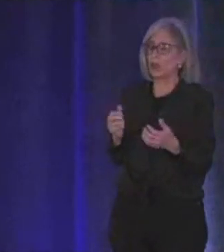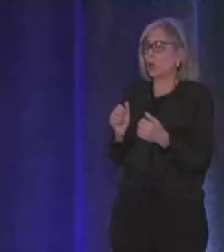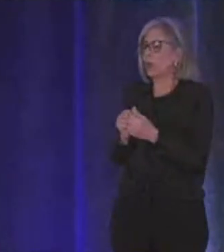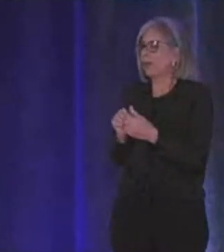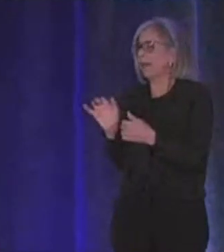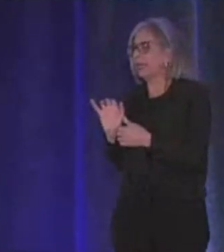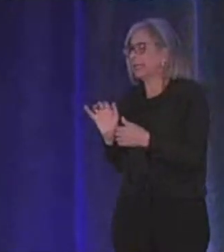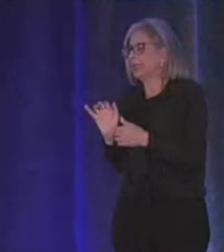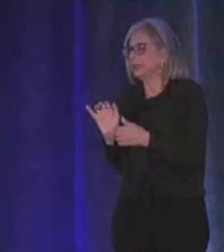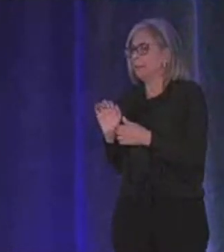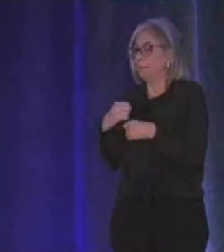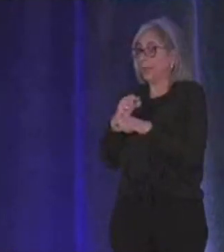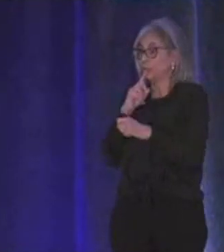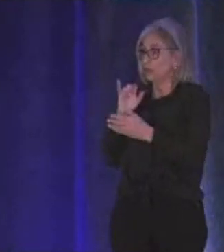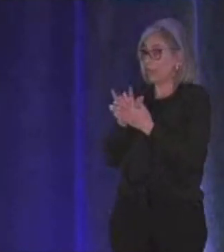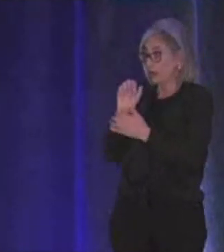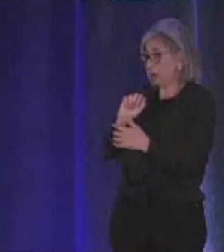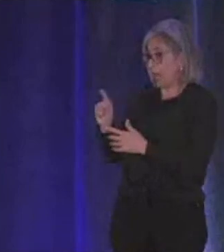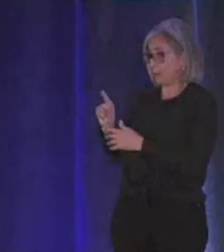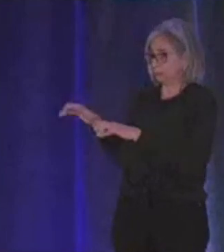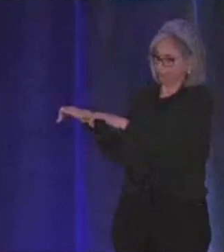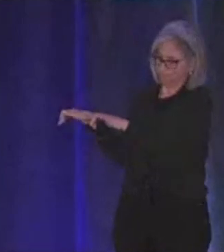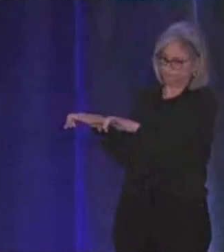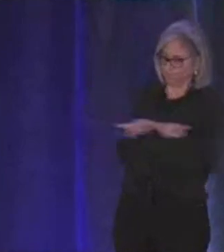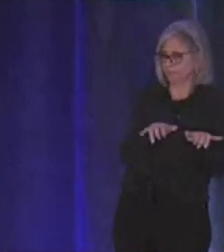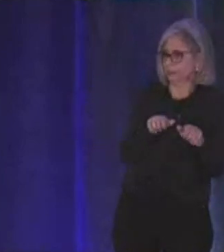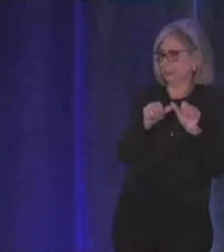like ensuring that your apps look consistent.